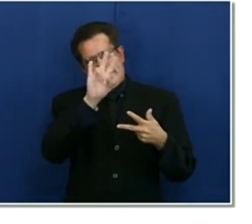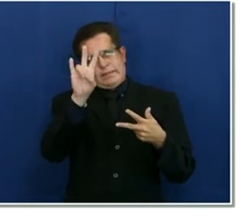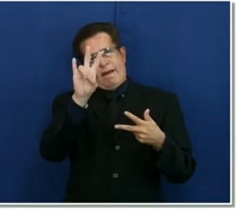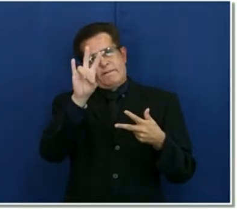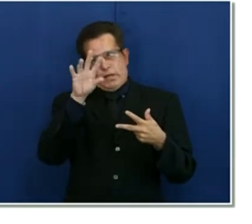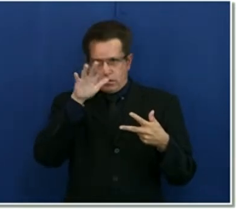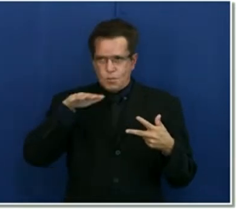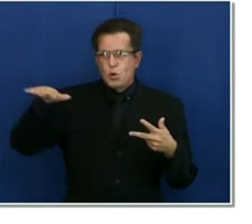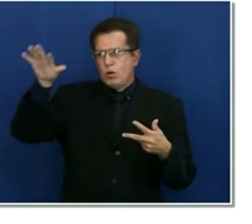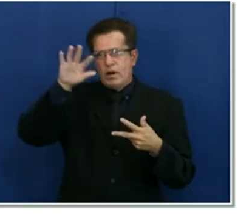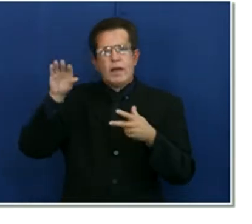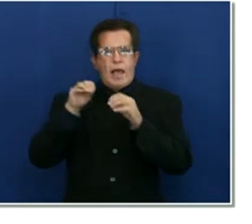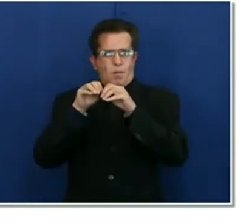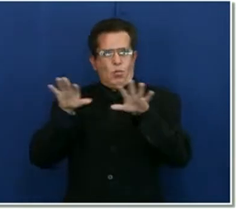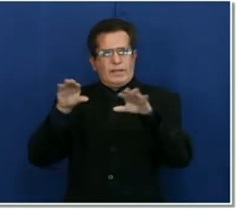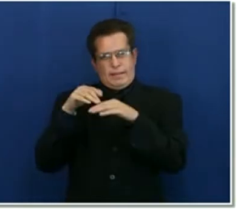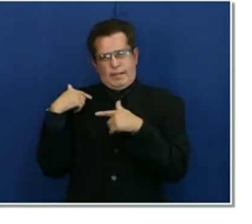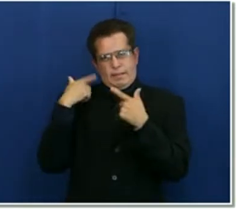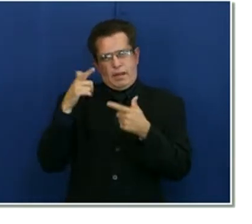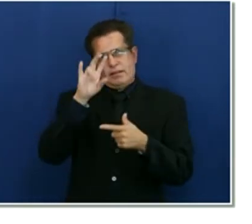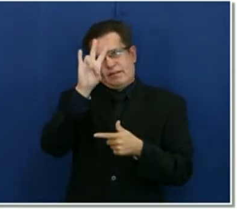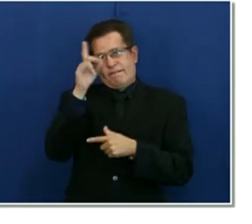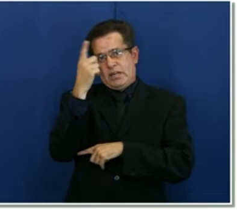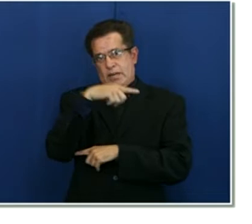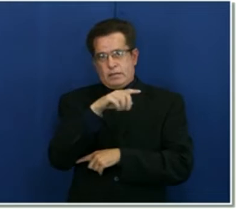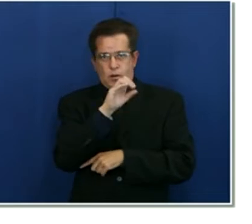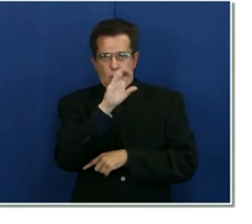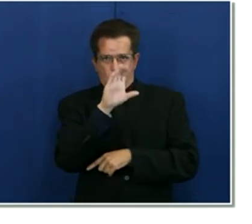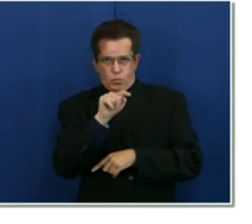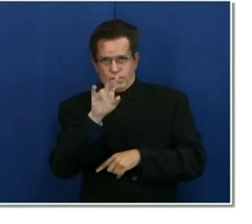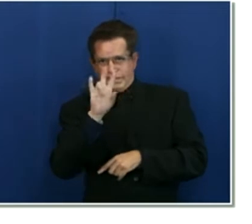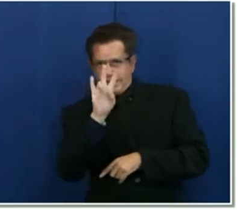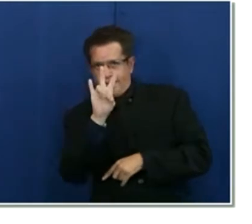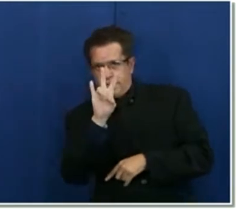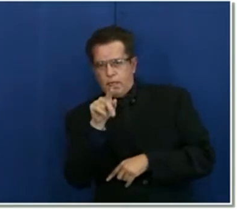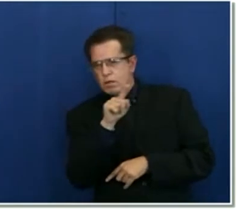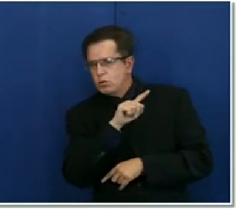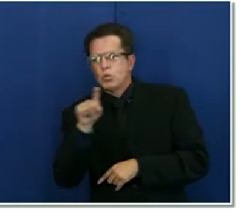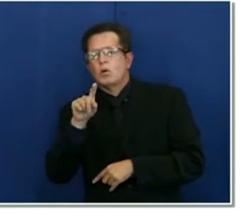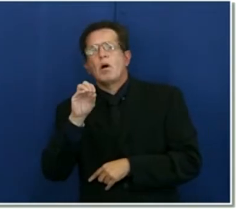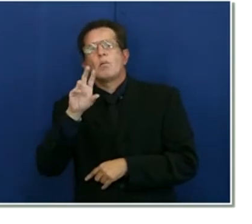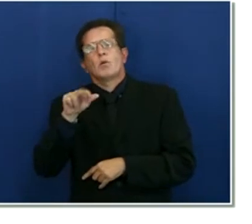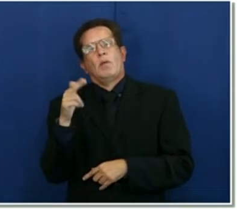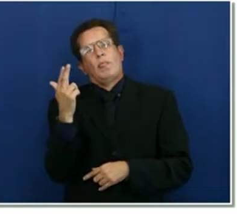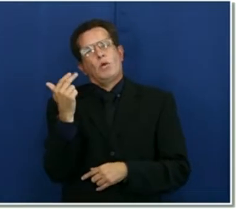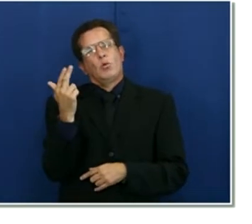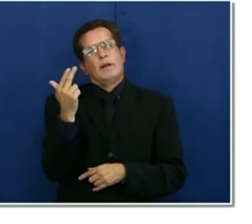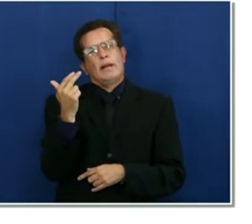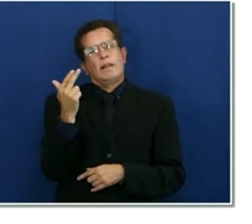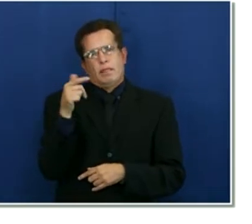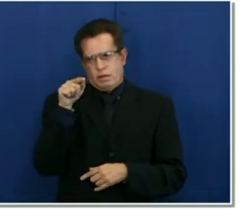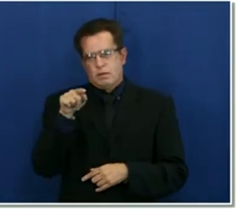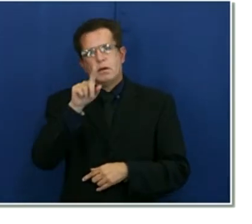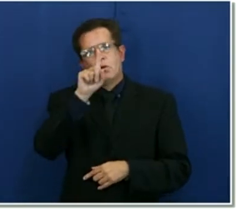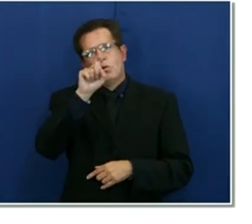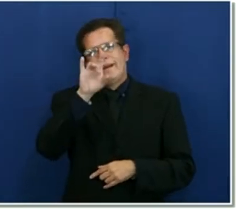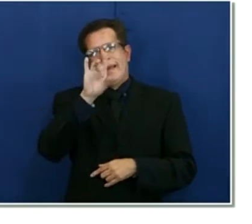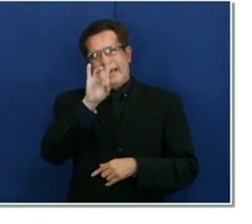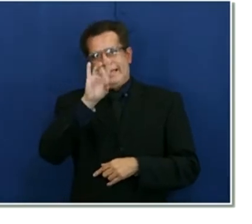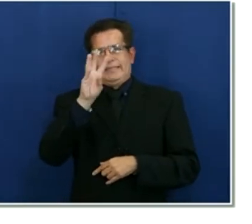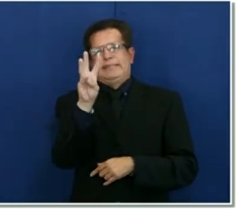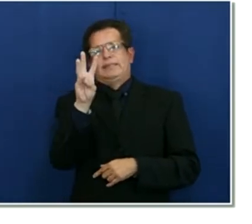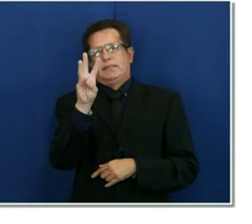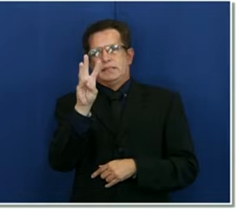community outbreaks for the past 7 days from October 7th through the 13th, which represents 186